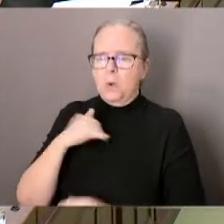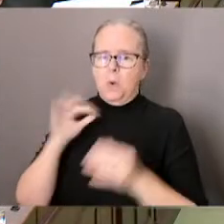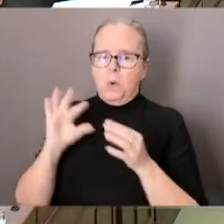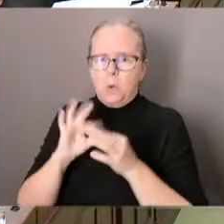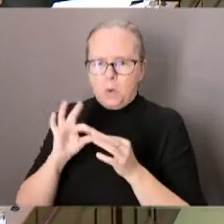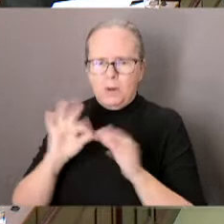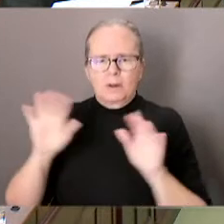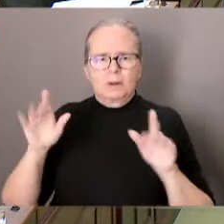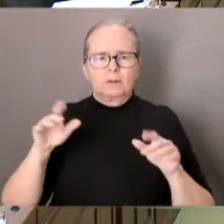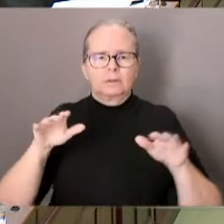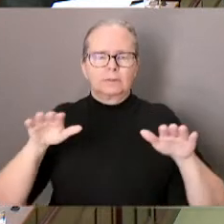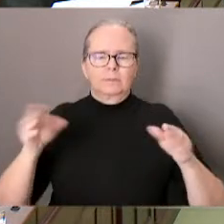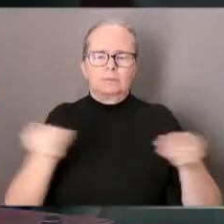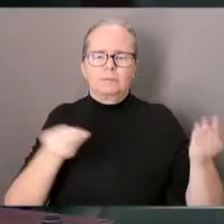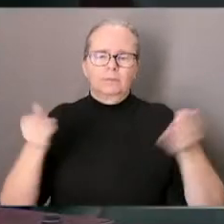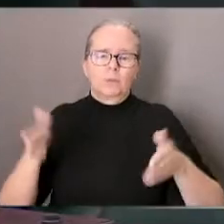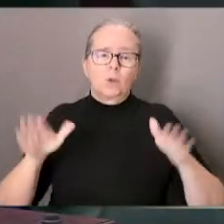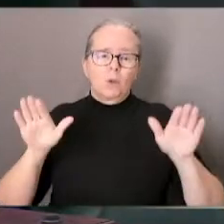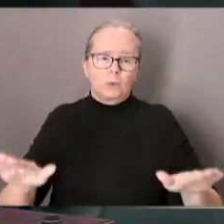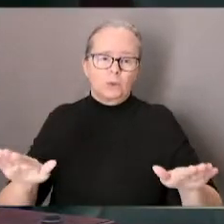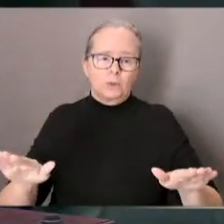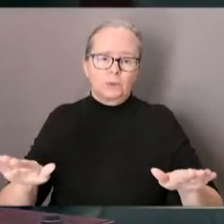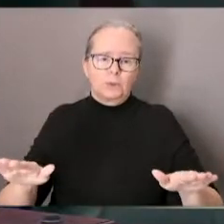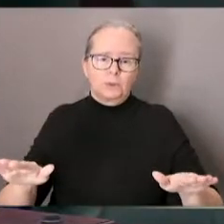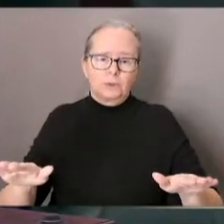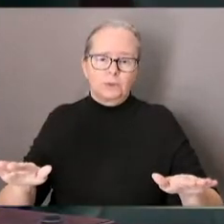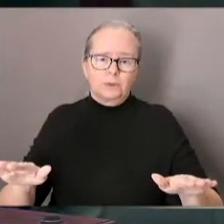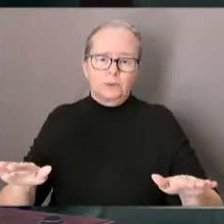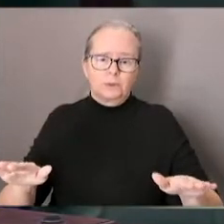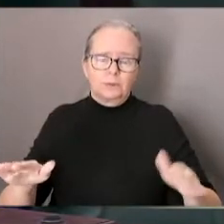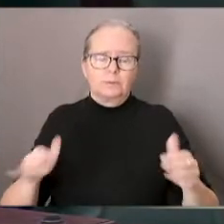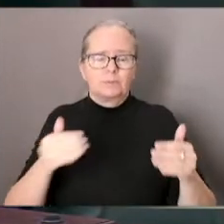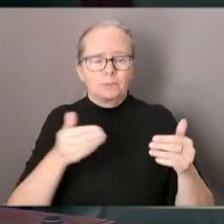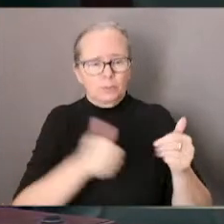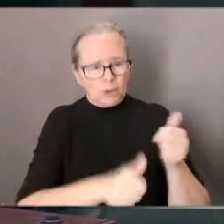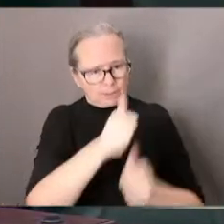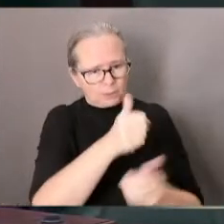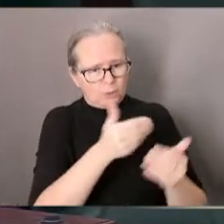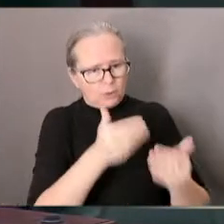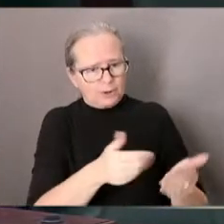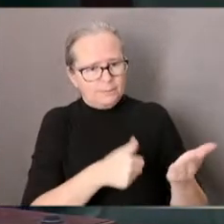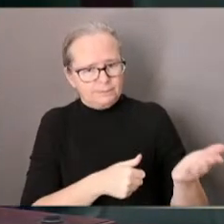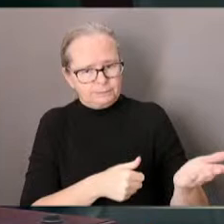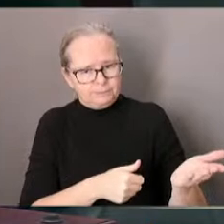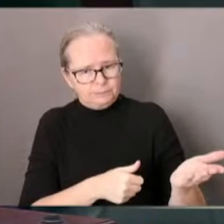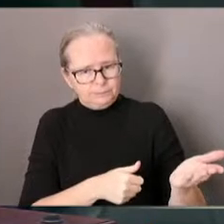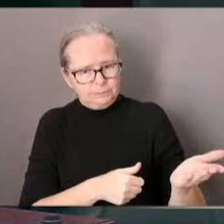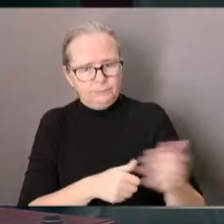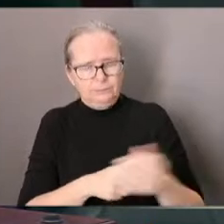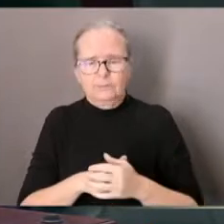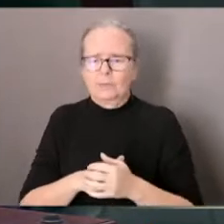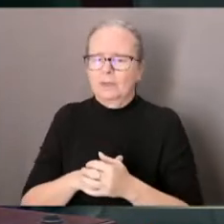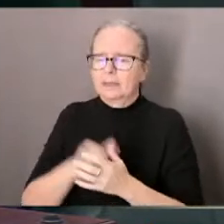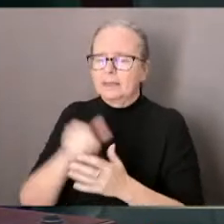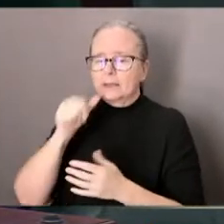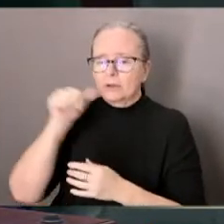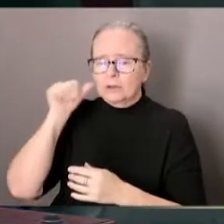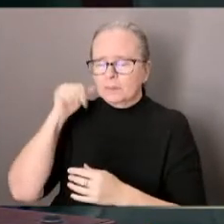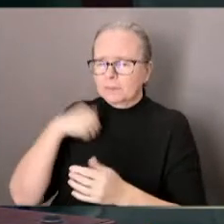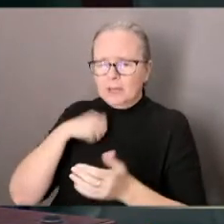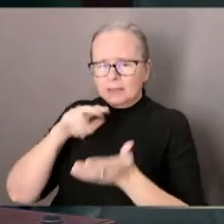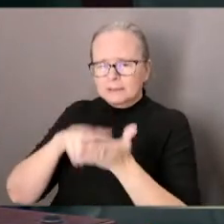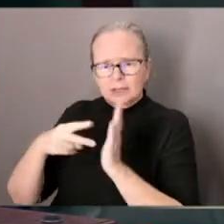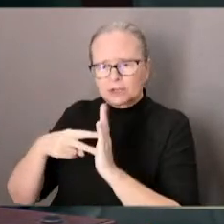The Honorable the premier has the call my intention was to demonstrate that the process that our first Nations have gone through to develop